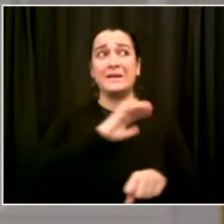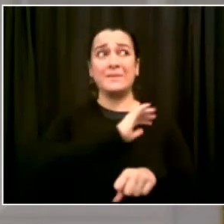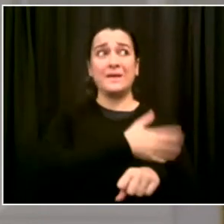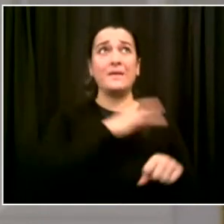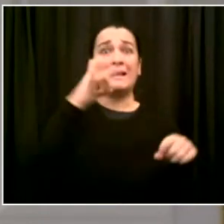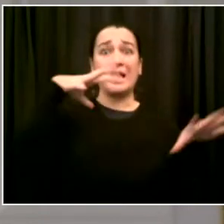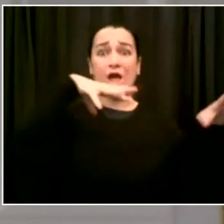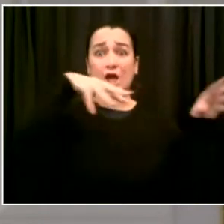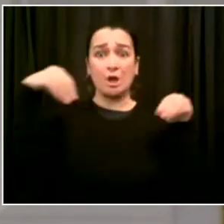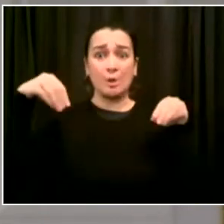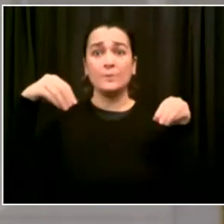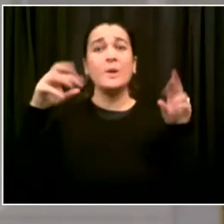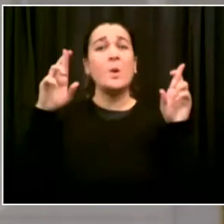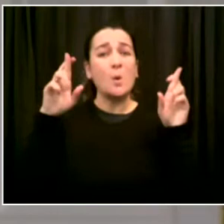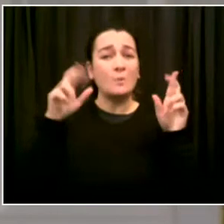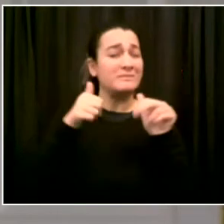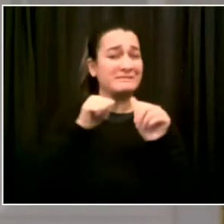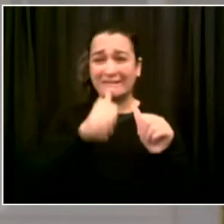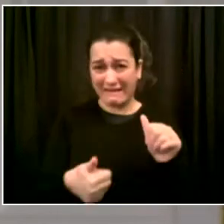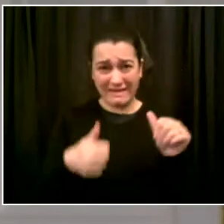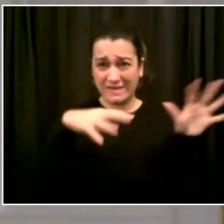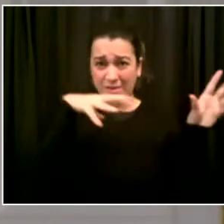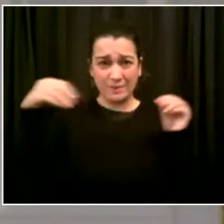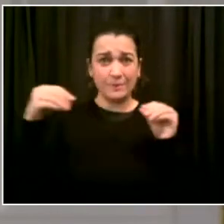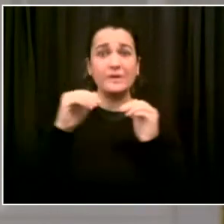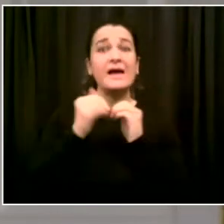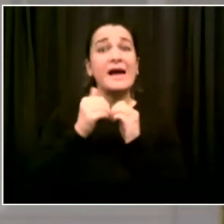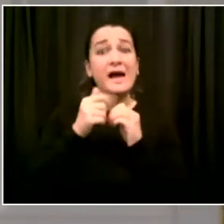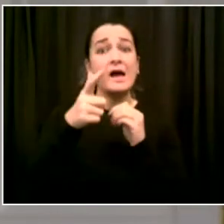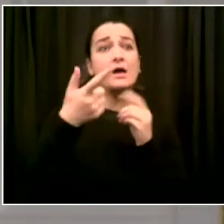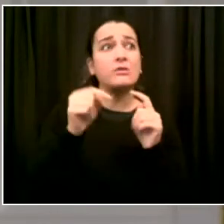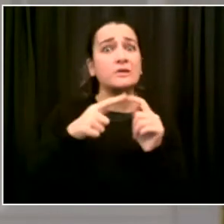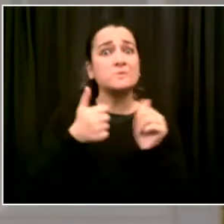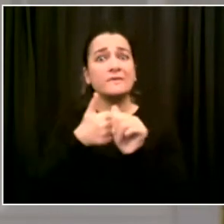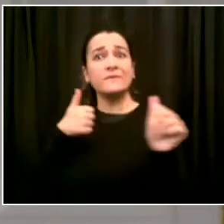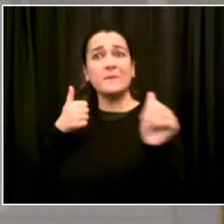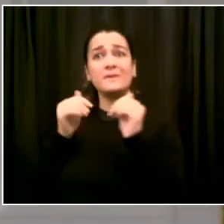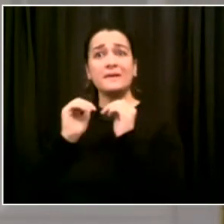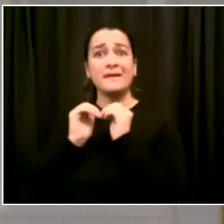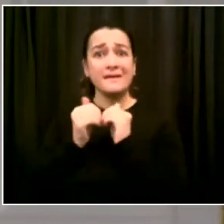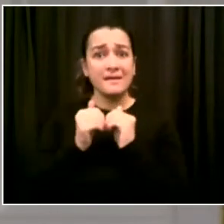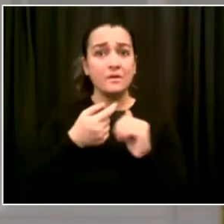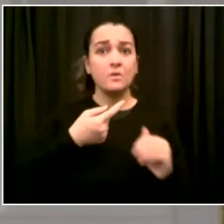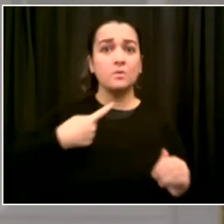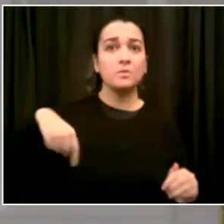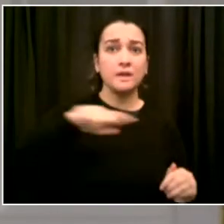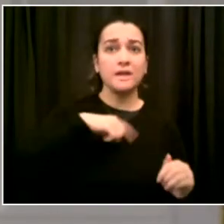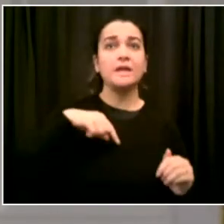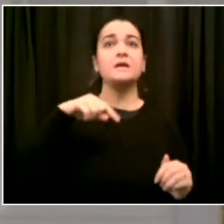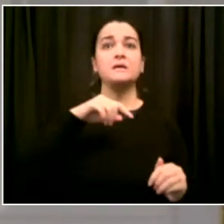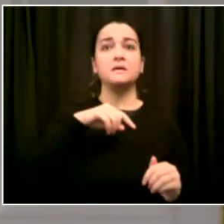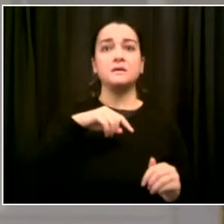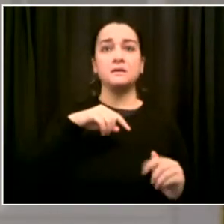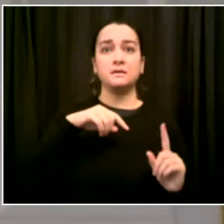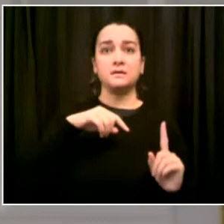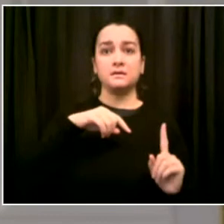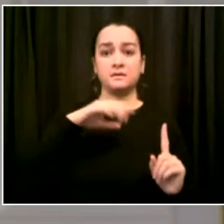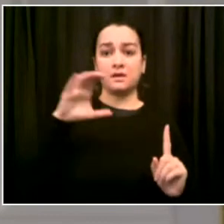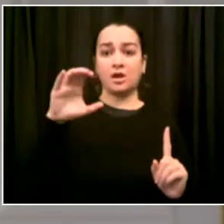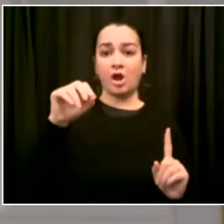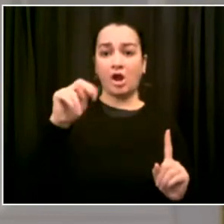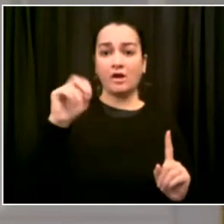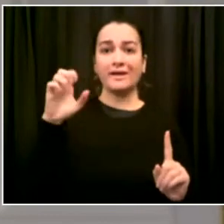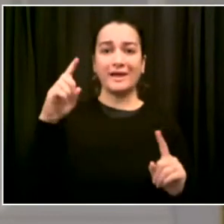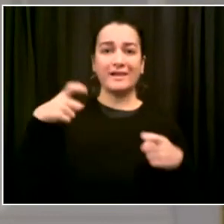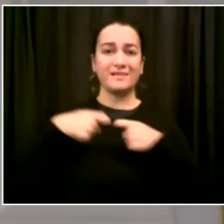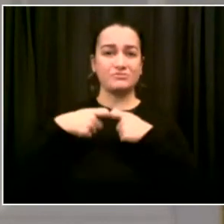is activated, will remain active throughout the evening, through tomorrow, and longer if needed, to help coordinate the city's response.